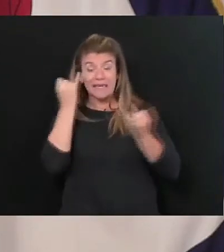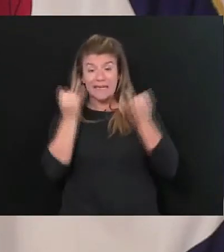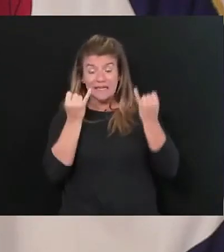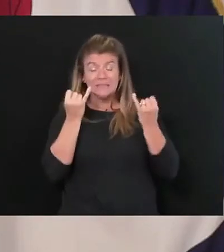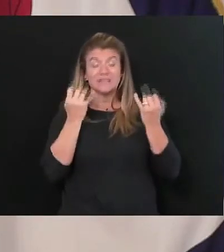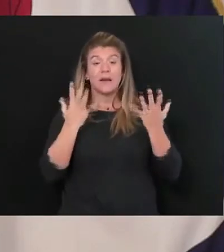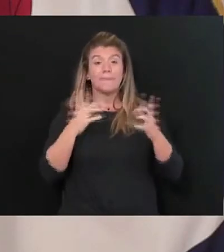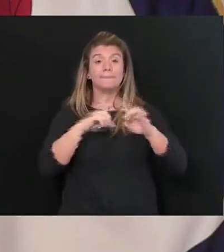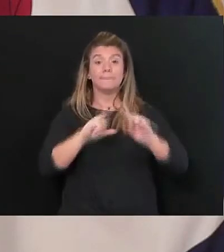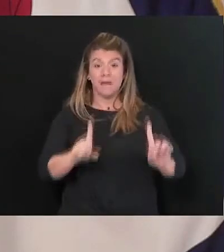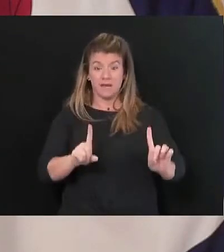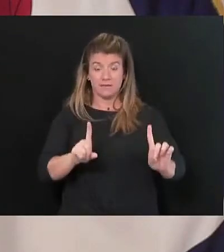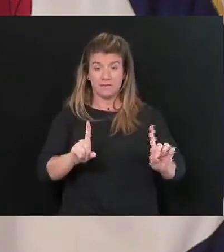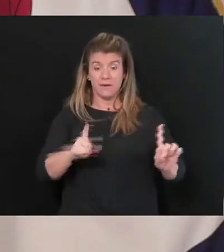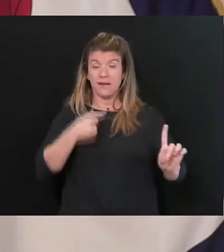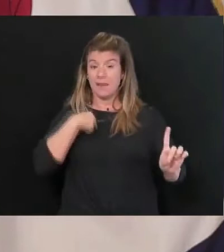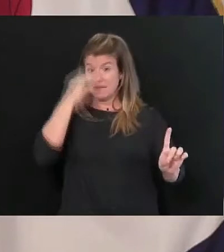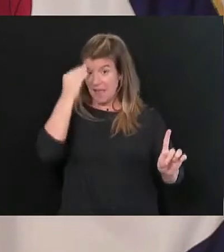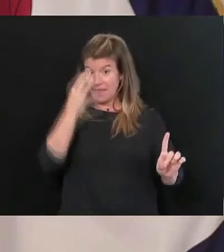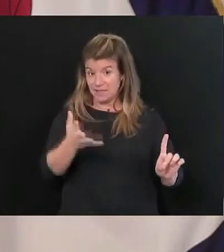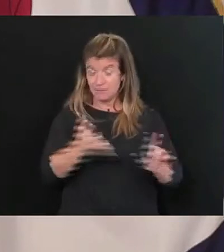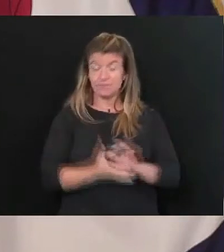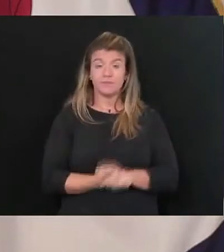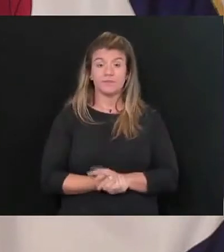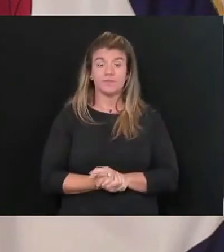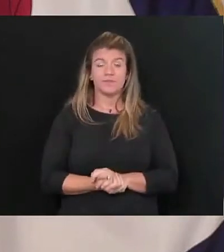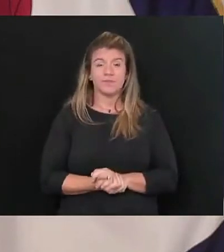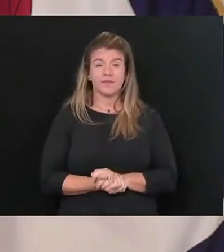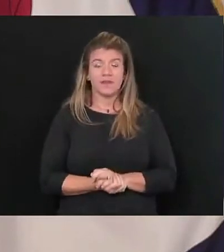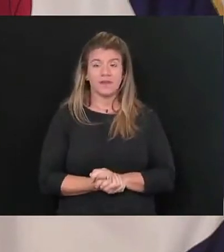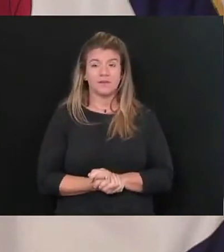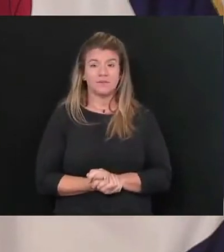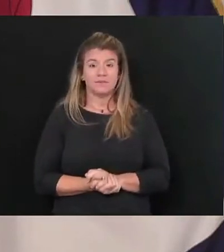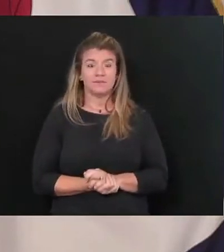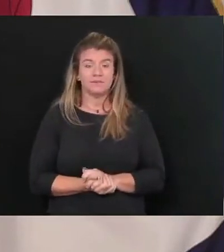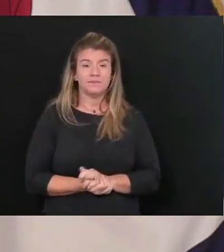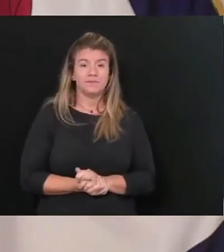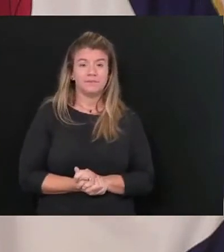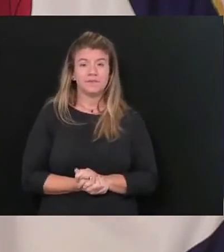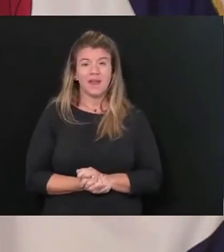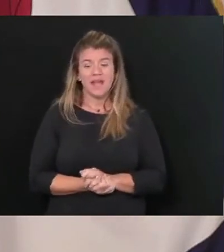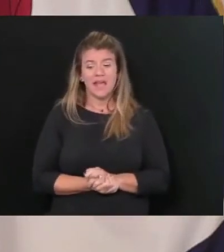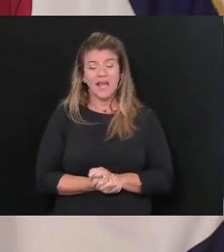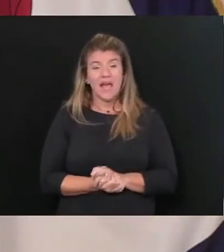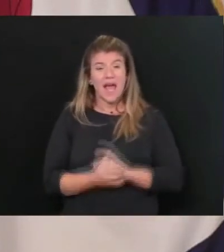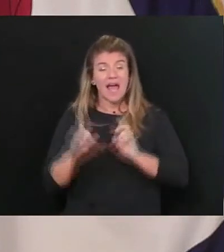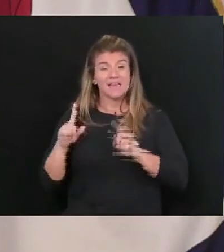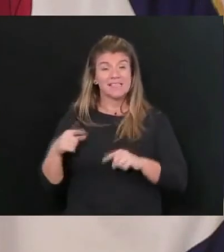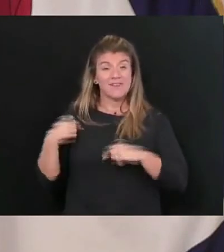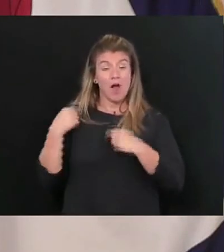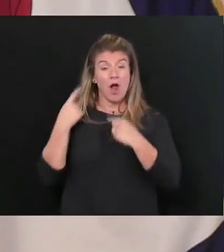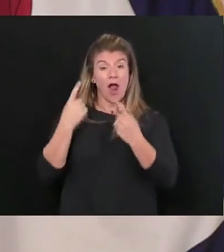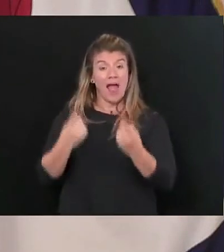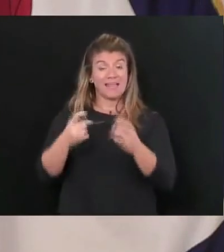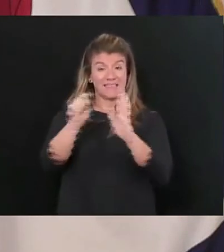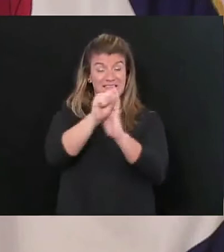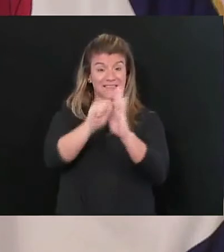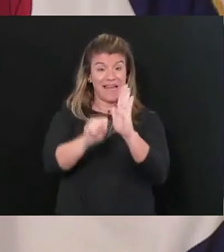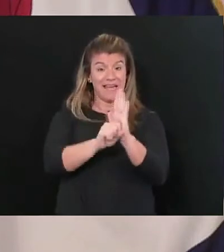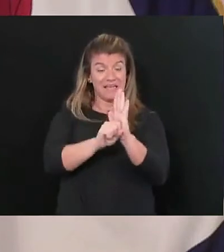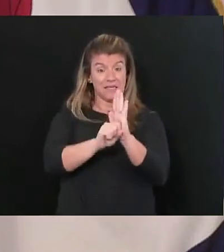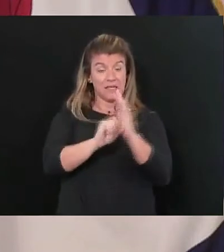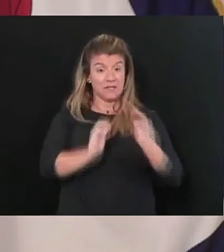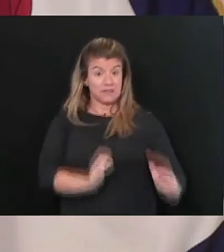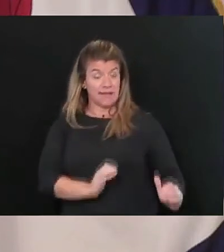let me say just this. As far as the state stepping up